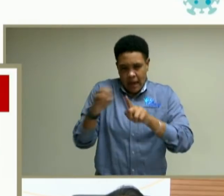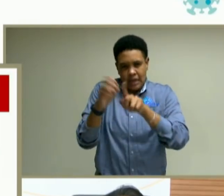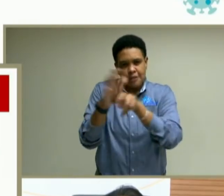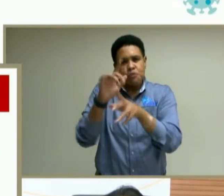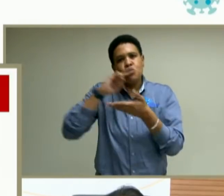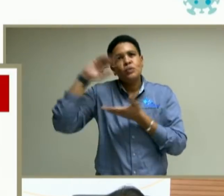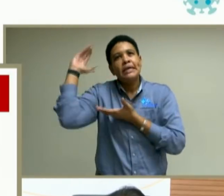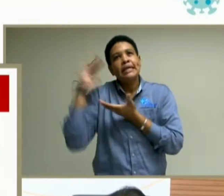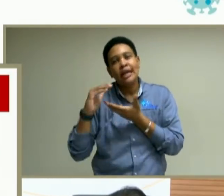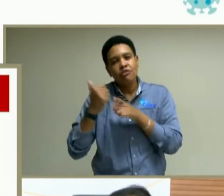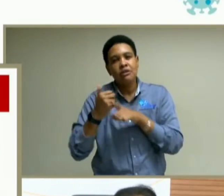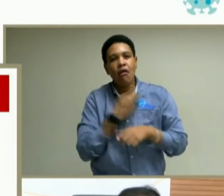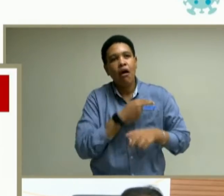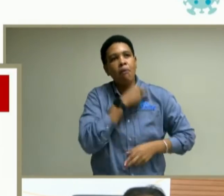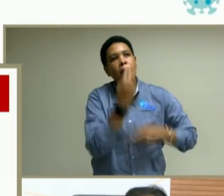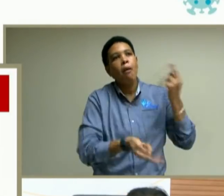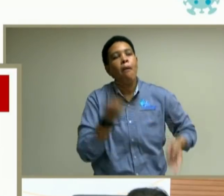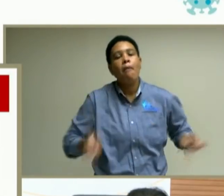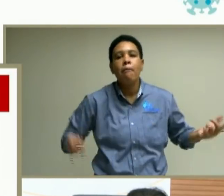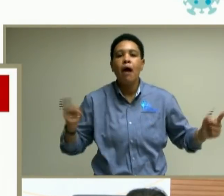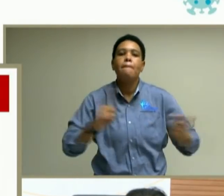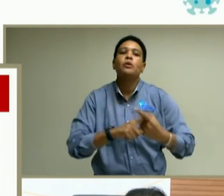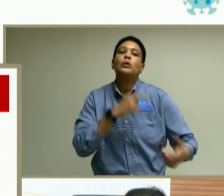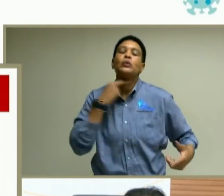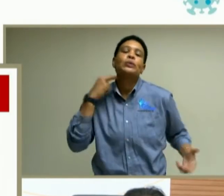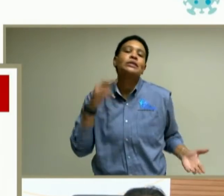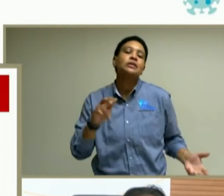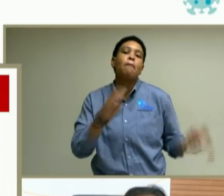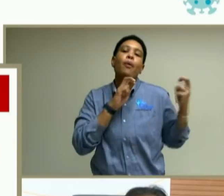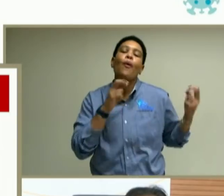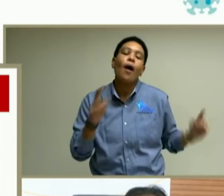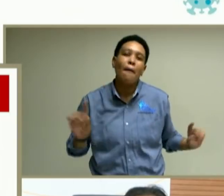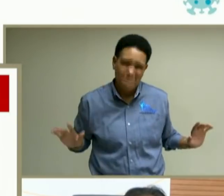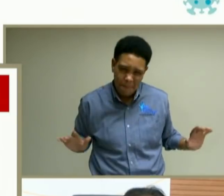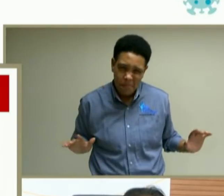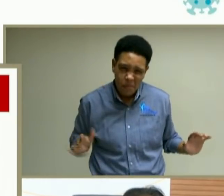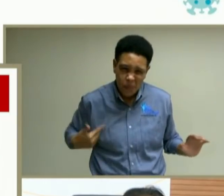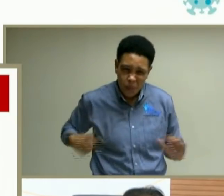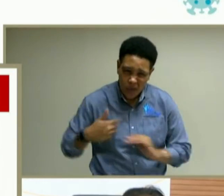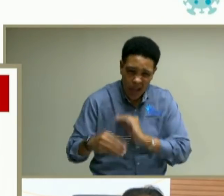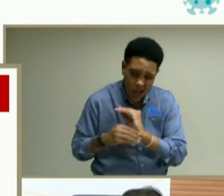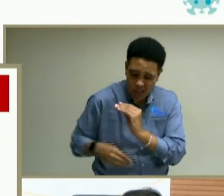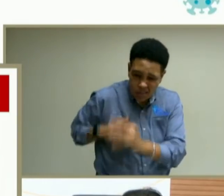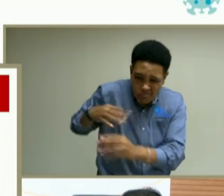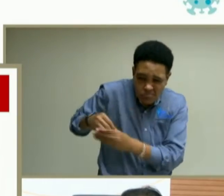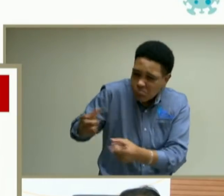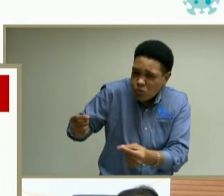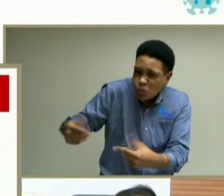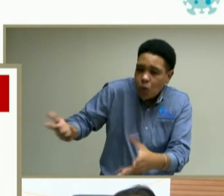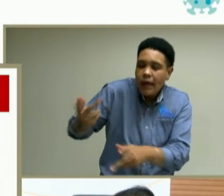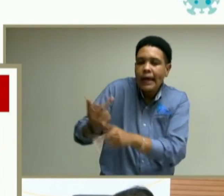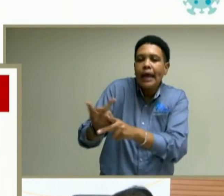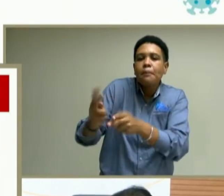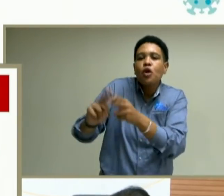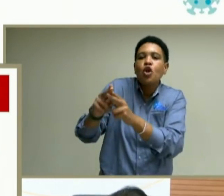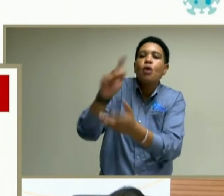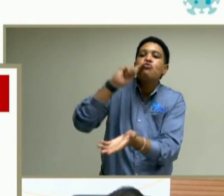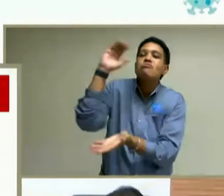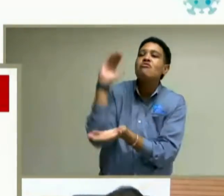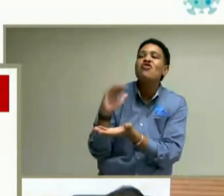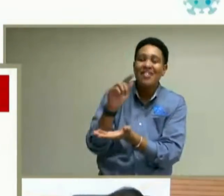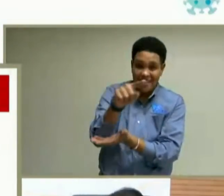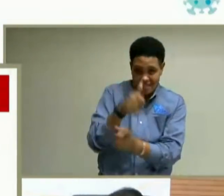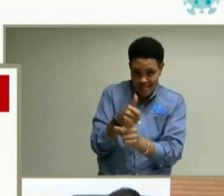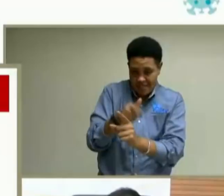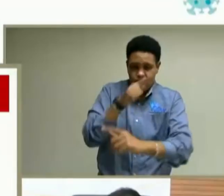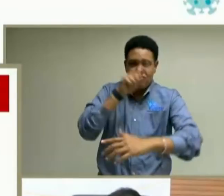the hospitalizations and the risk of death. We can also do our part to keep the numbers down. I mean, this